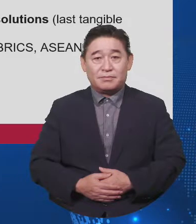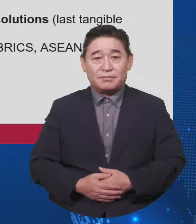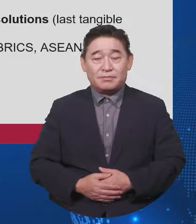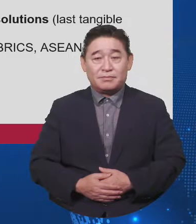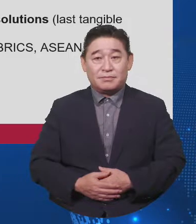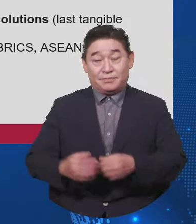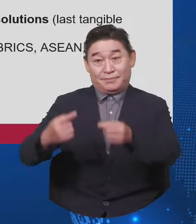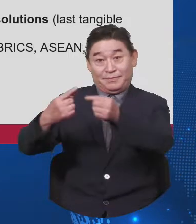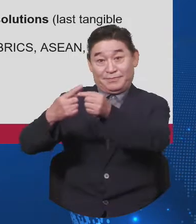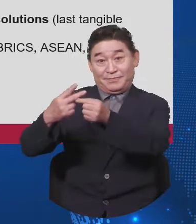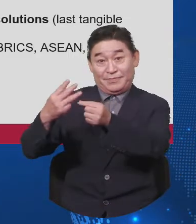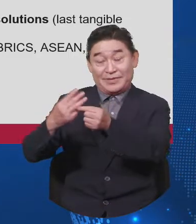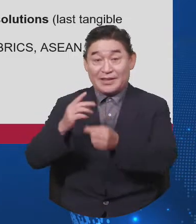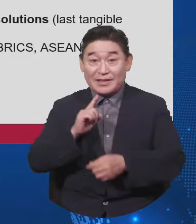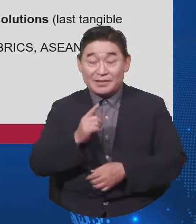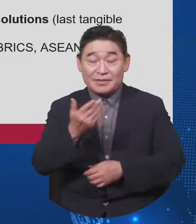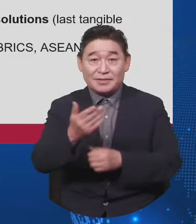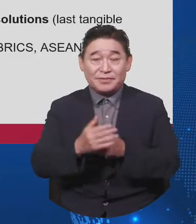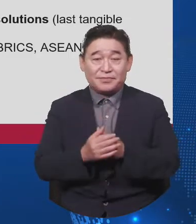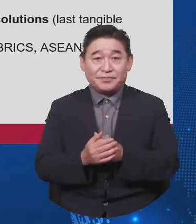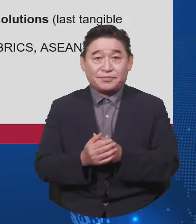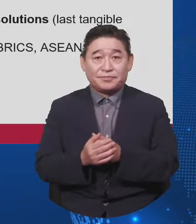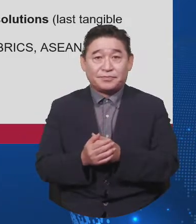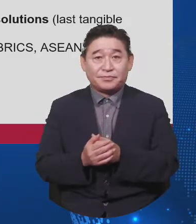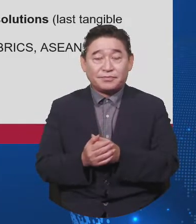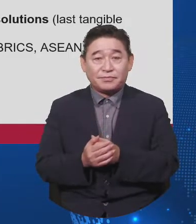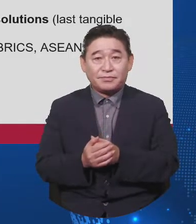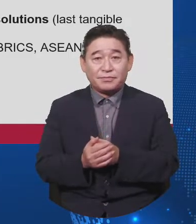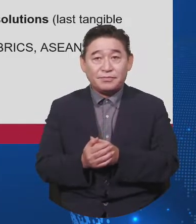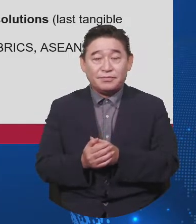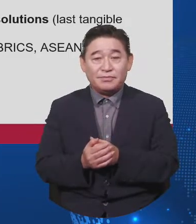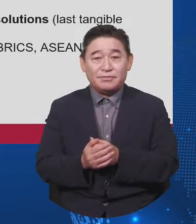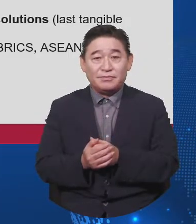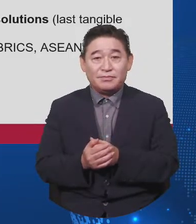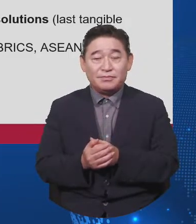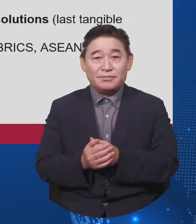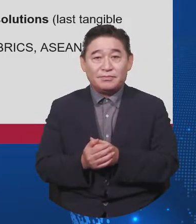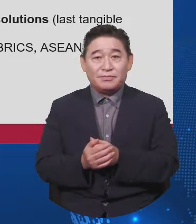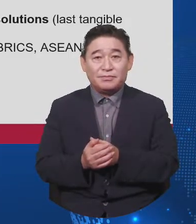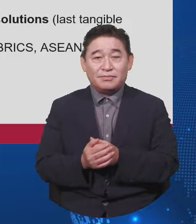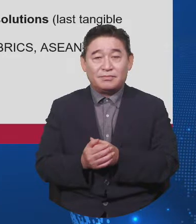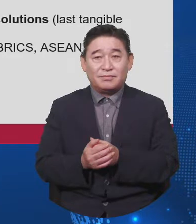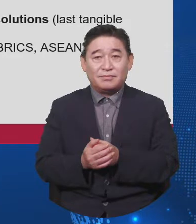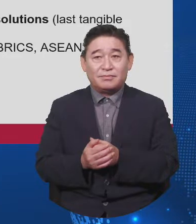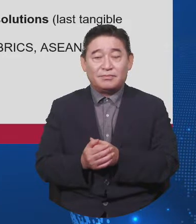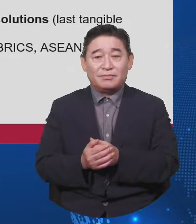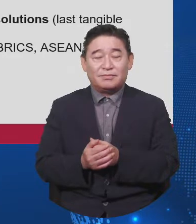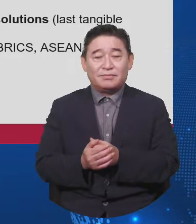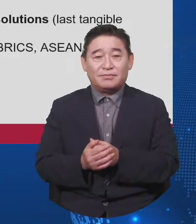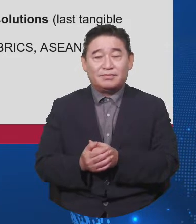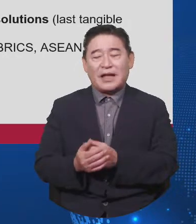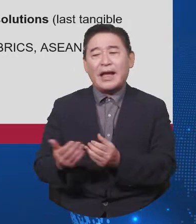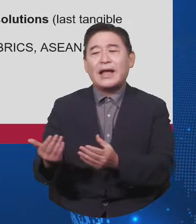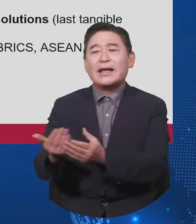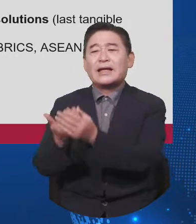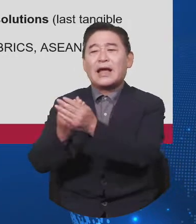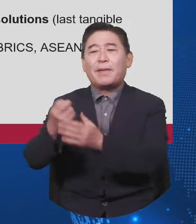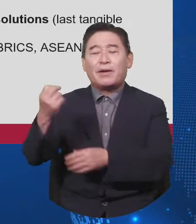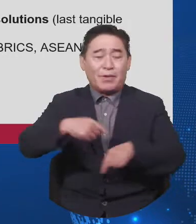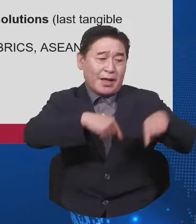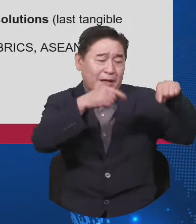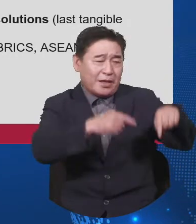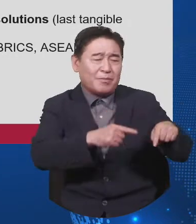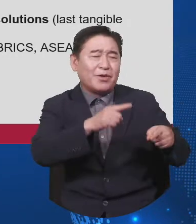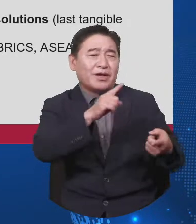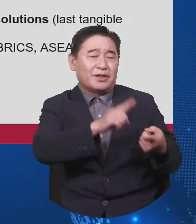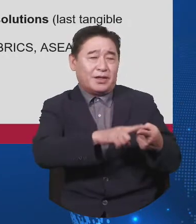about fundamental changes as a context for global development cooperation. And I